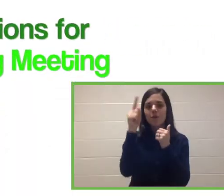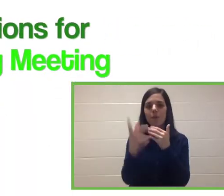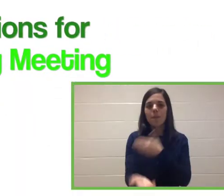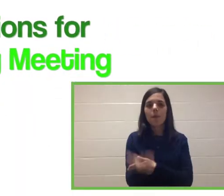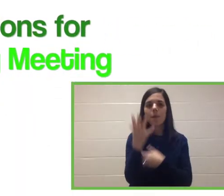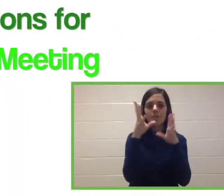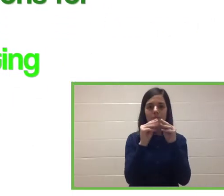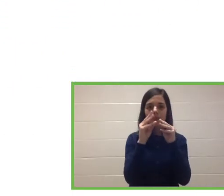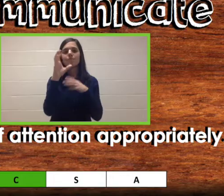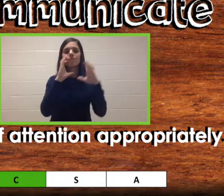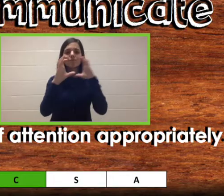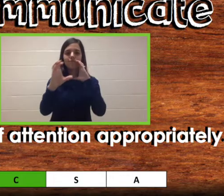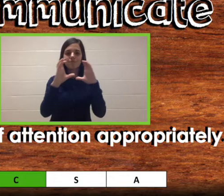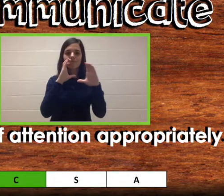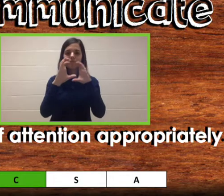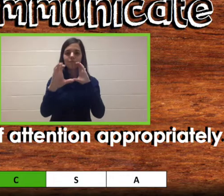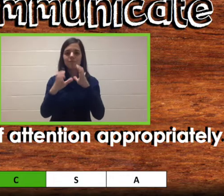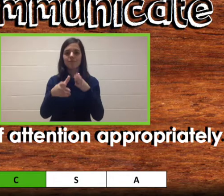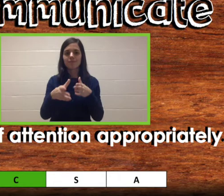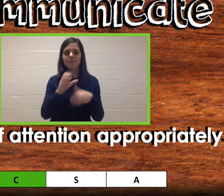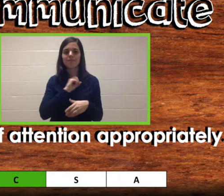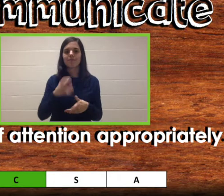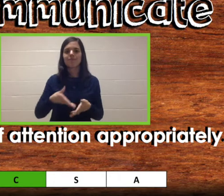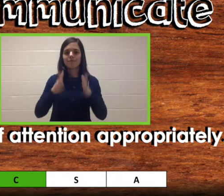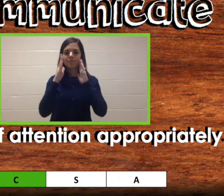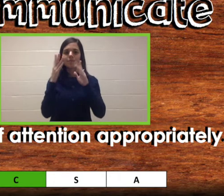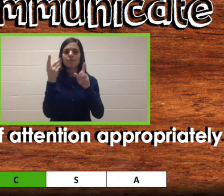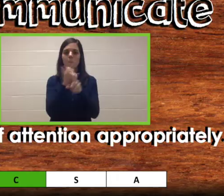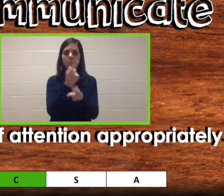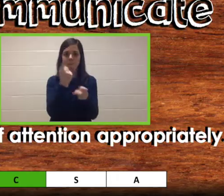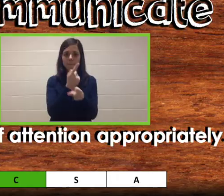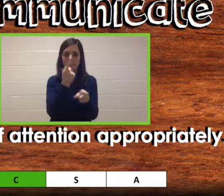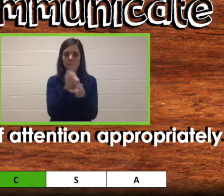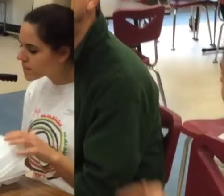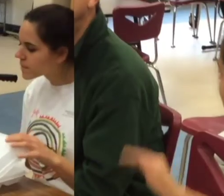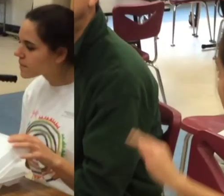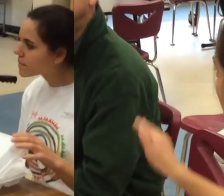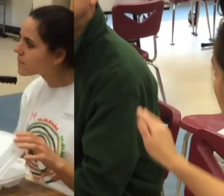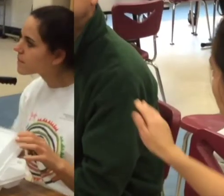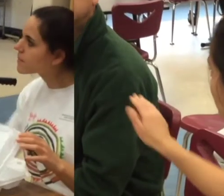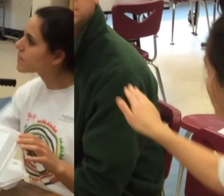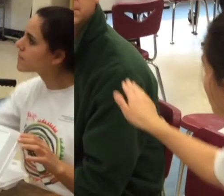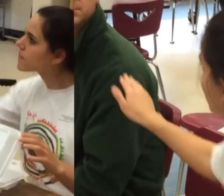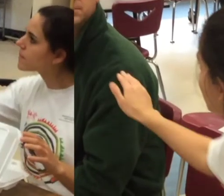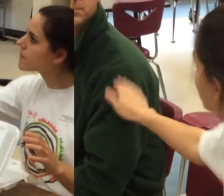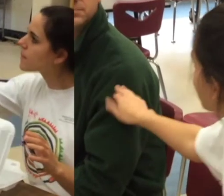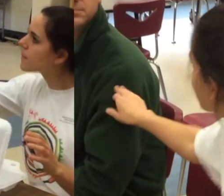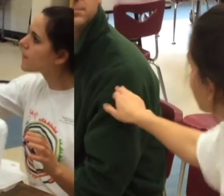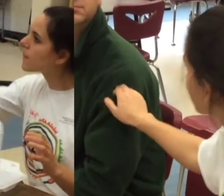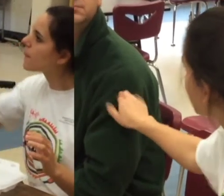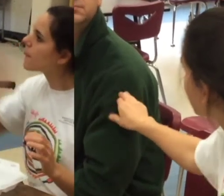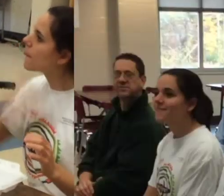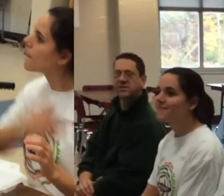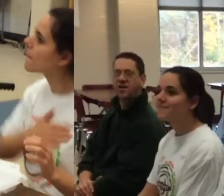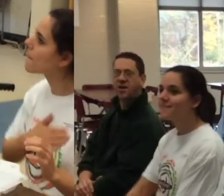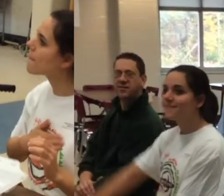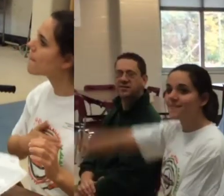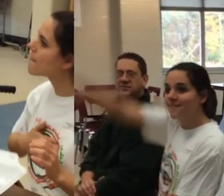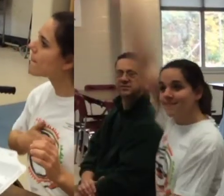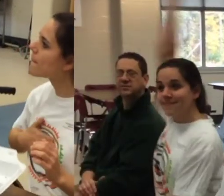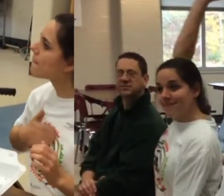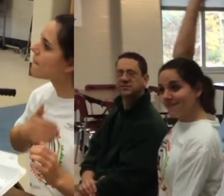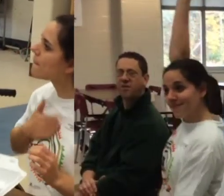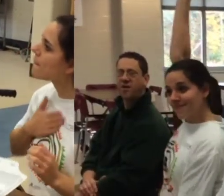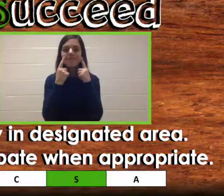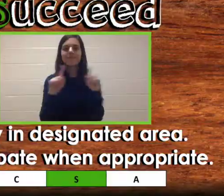Expectations for morning meeting. Communicate. Get staff attention appropriately. Clips of a student waving, tapping the staff lightly, raising their